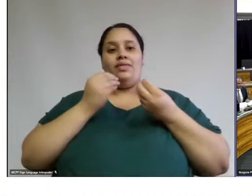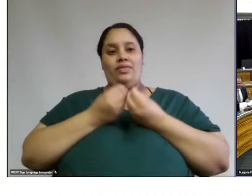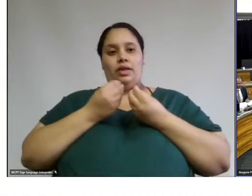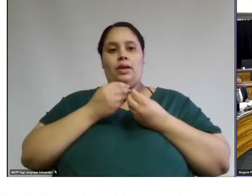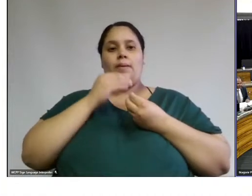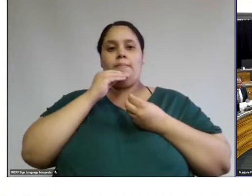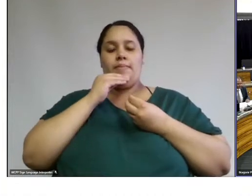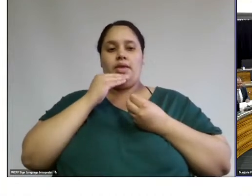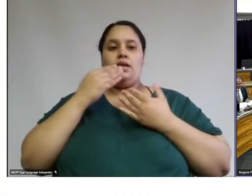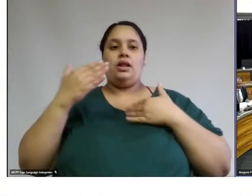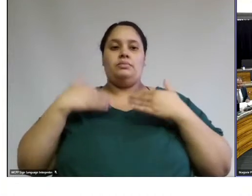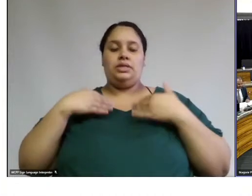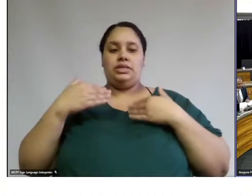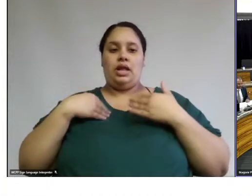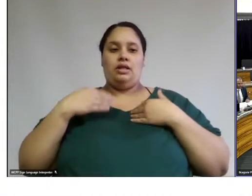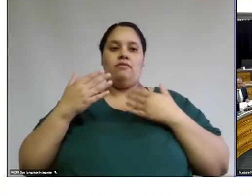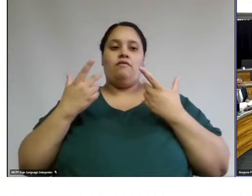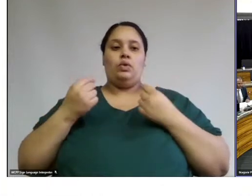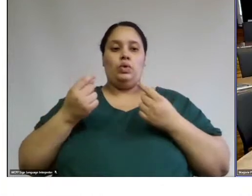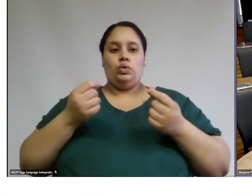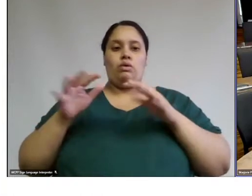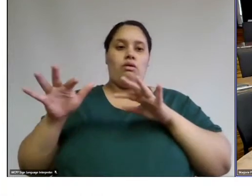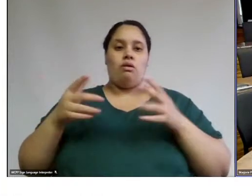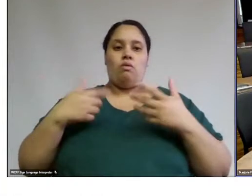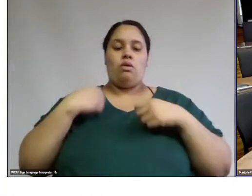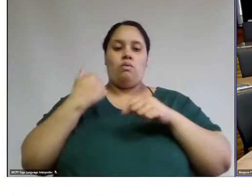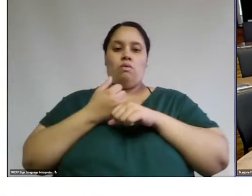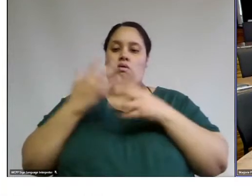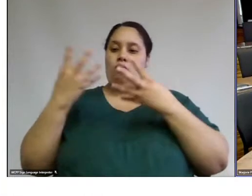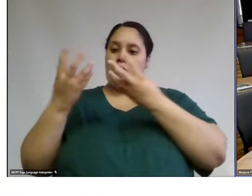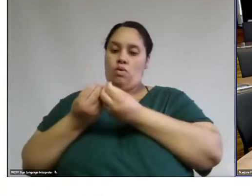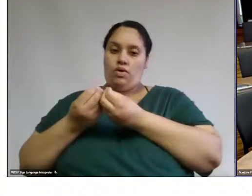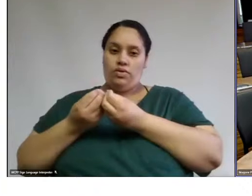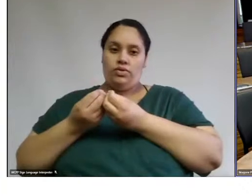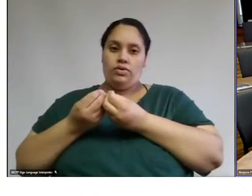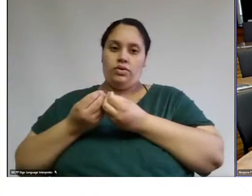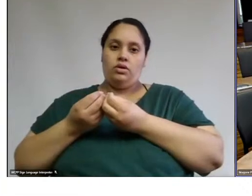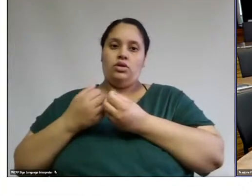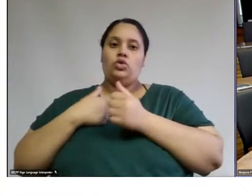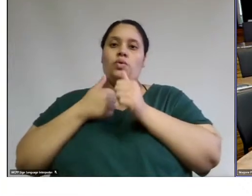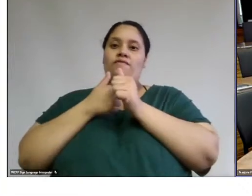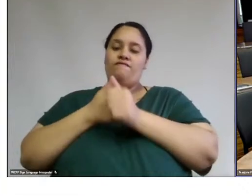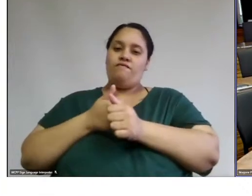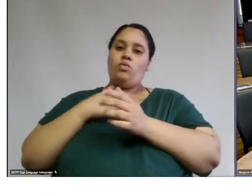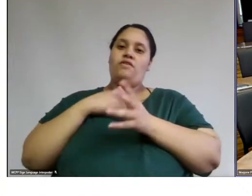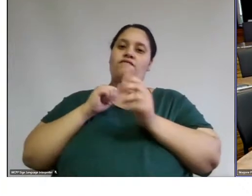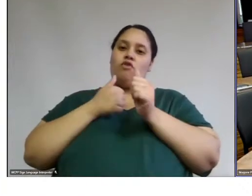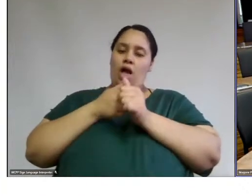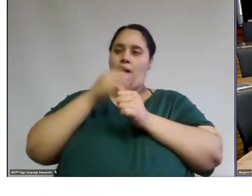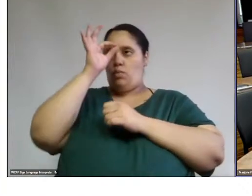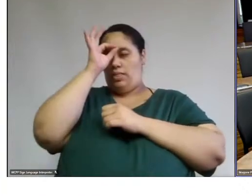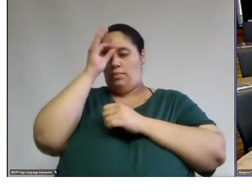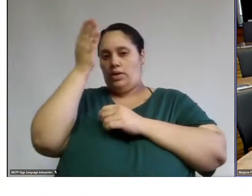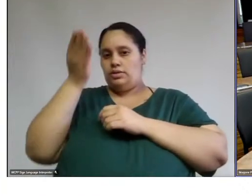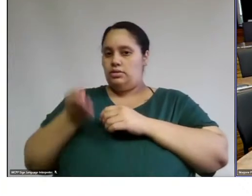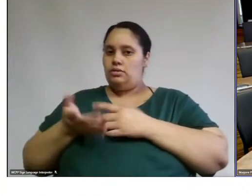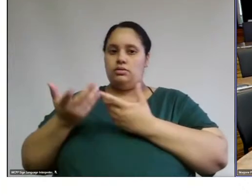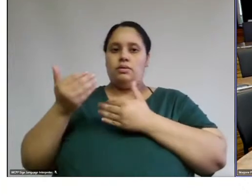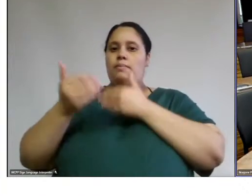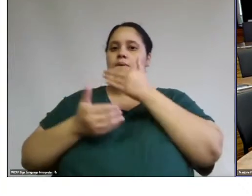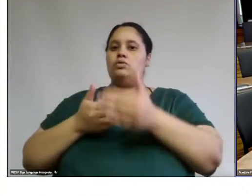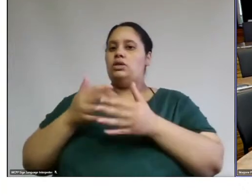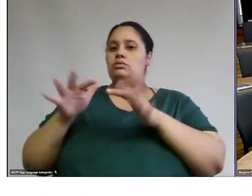police. What we do with them is we follow through them. We follow up with the police around the progress around